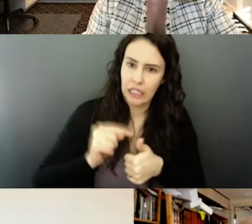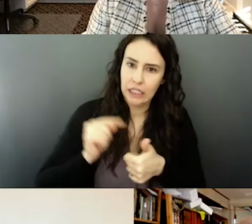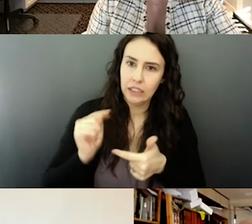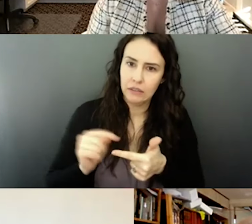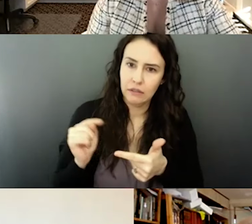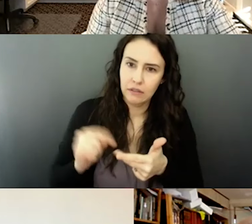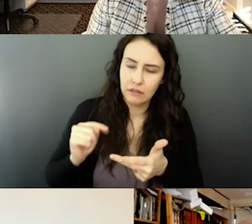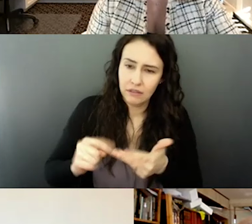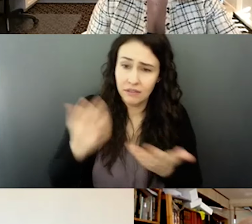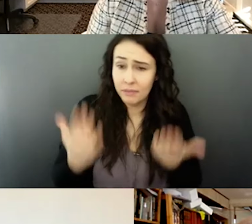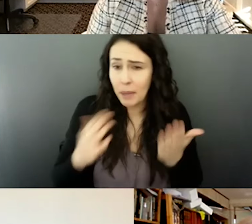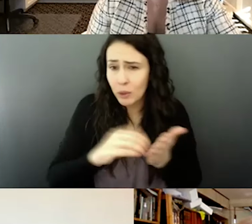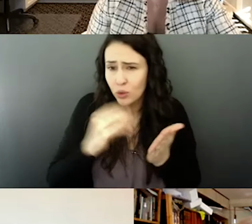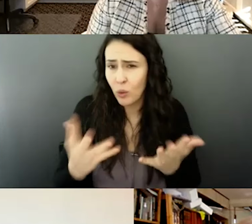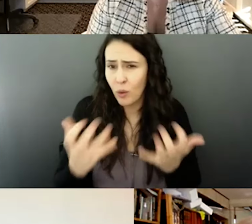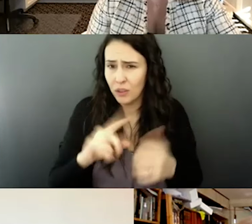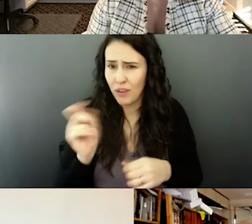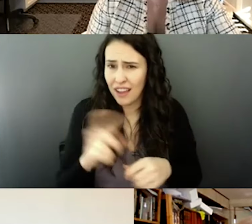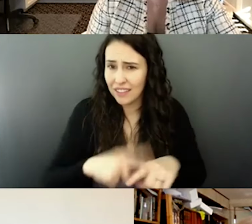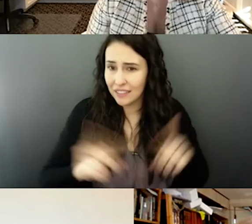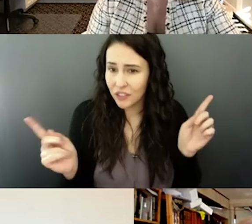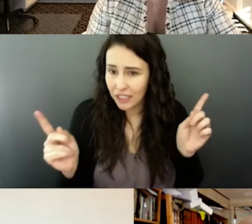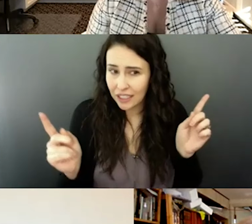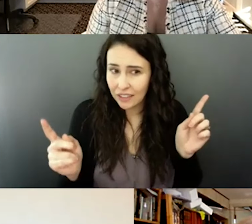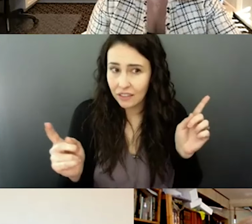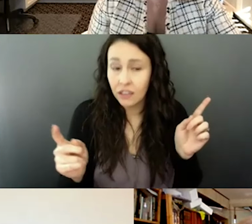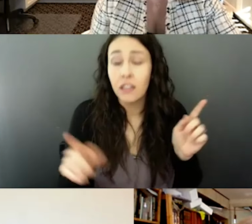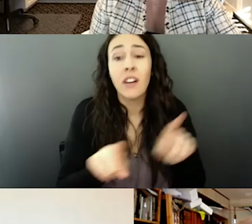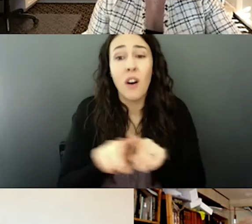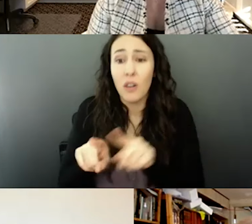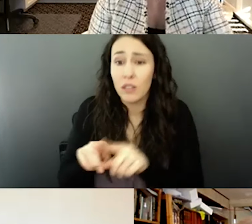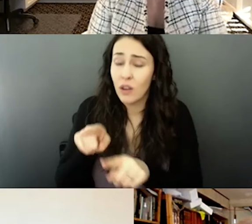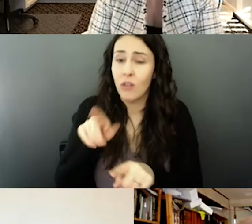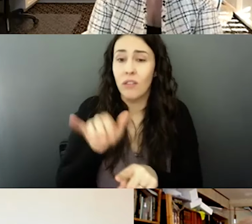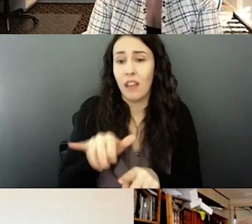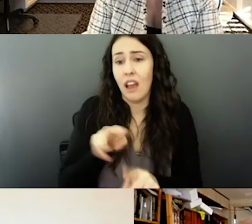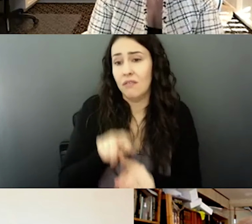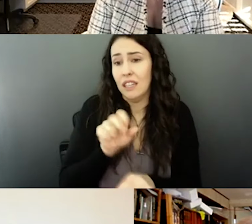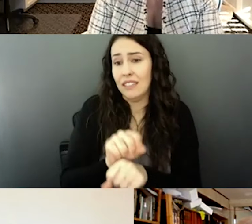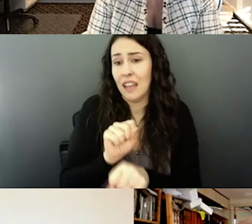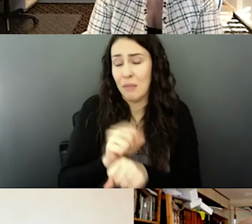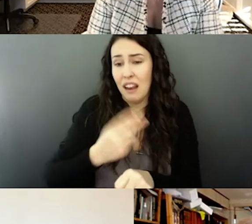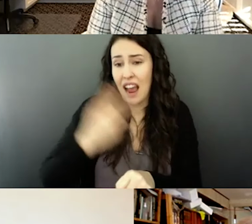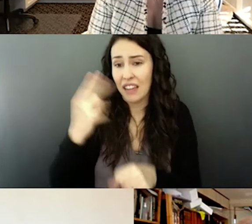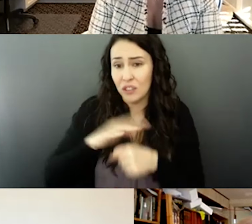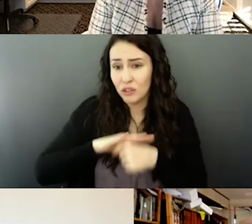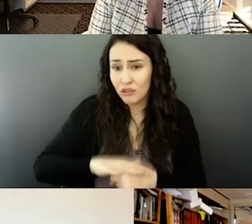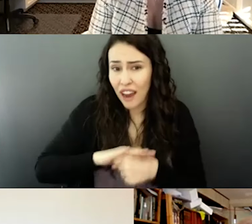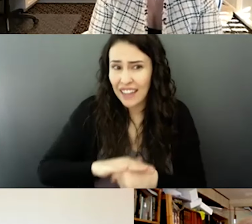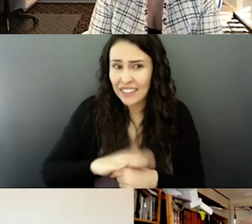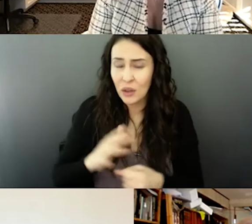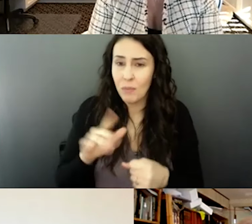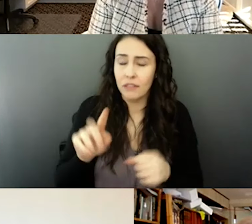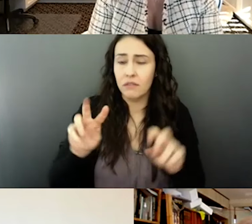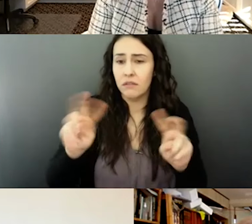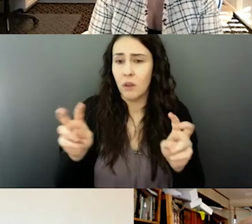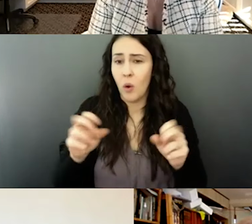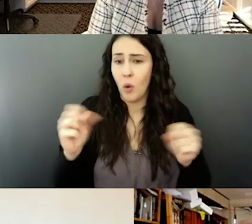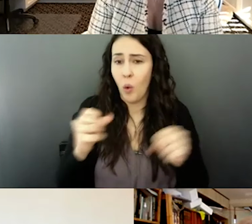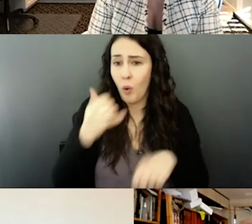ask. It's also a high stress assignment. So they have to kind of cold call a professional and